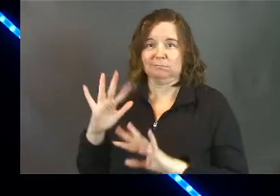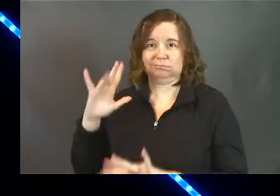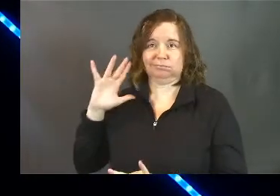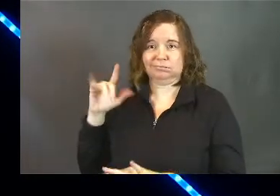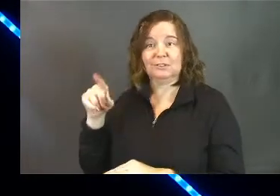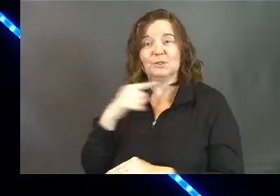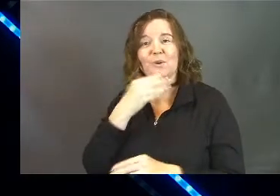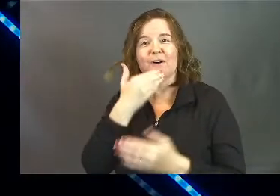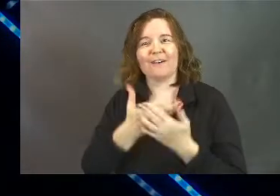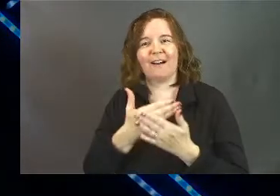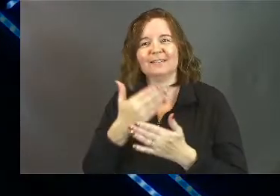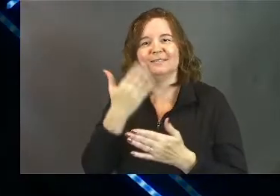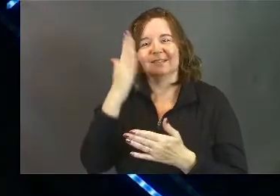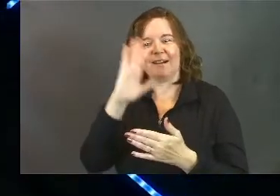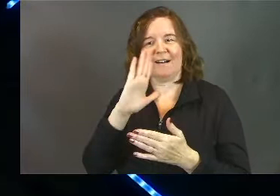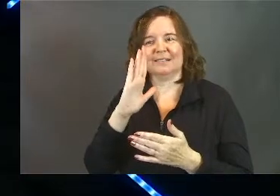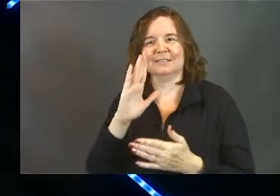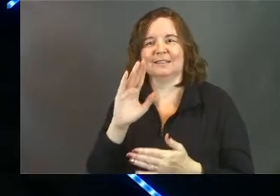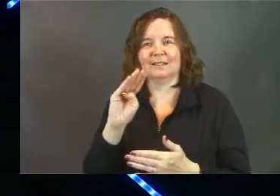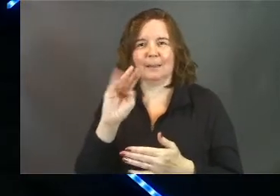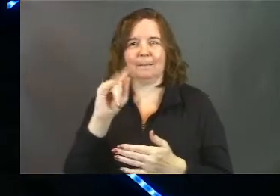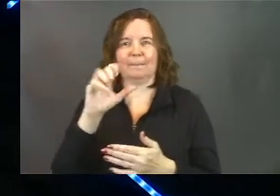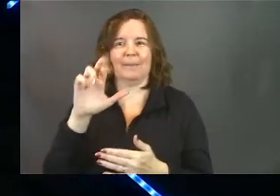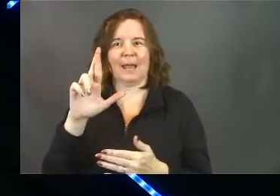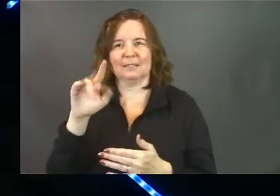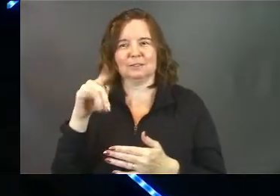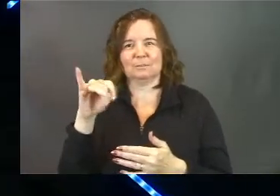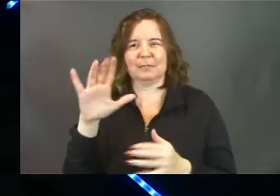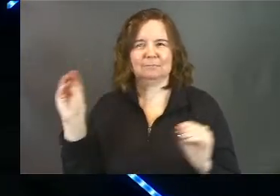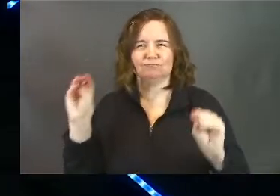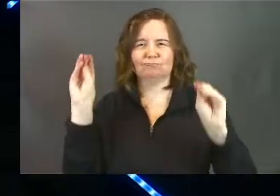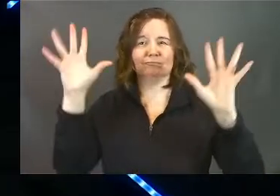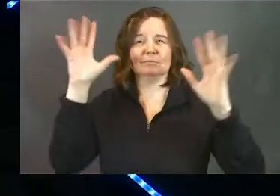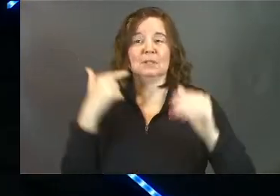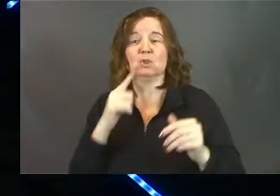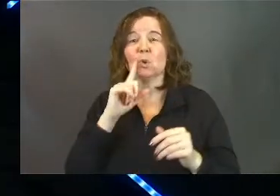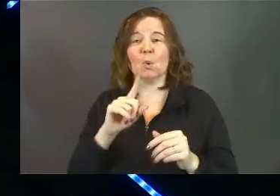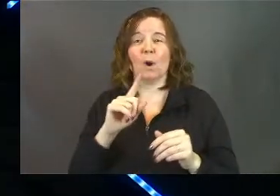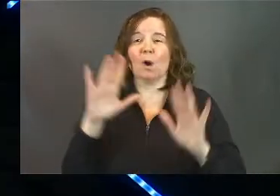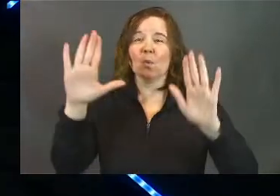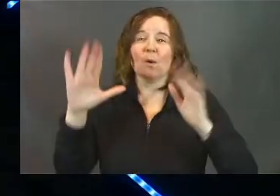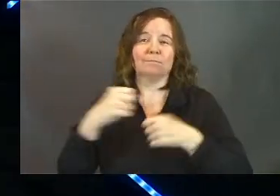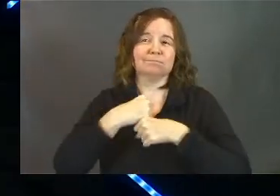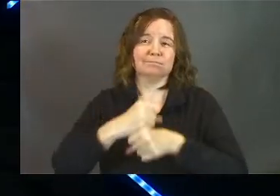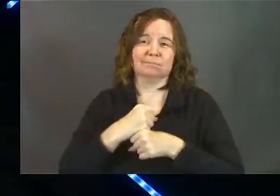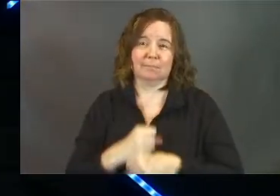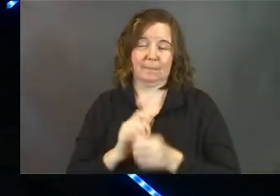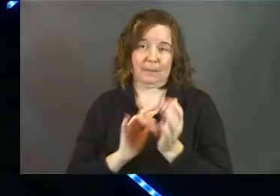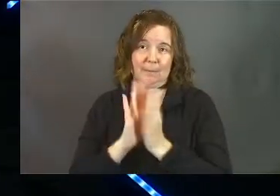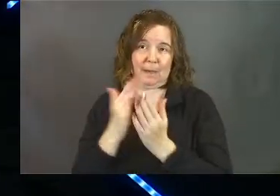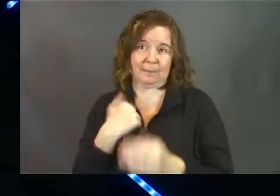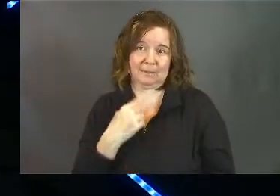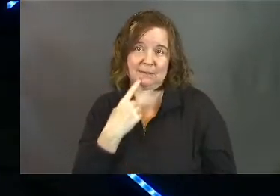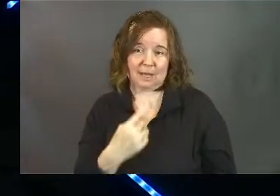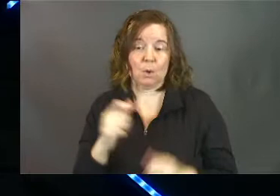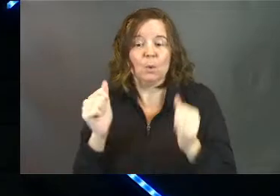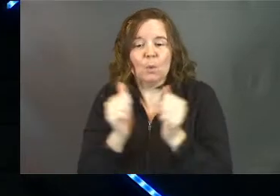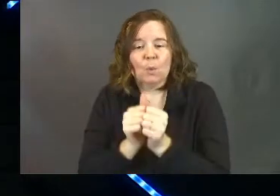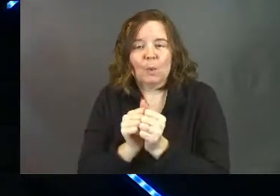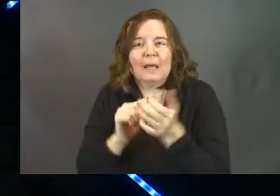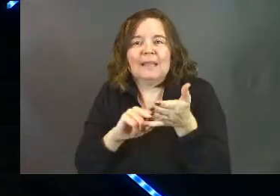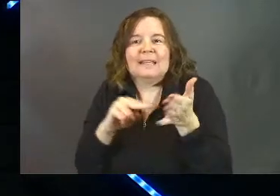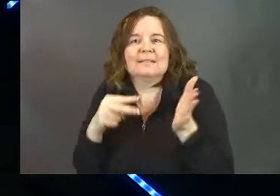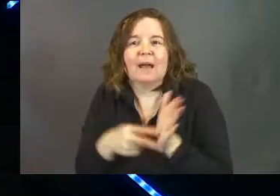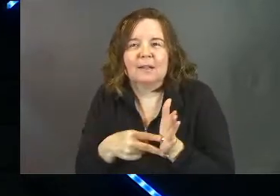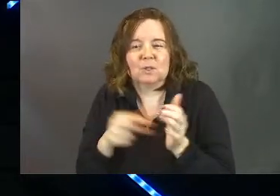You're God's masterpiece. Again, it's no accident. It's no mistake. You are fearfully and wonderfully made, the Bible says. Again, with